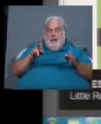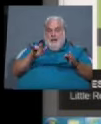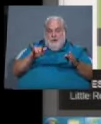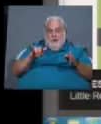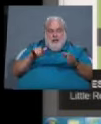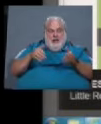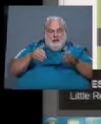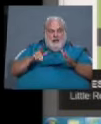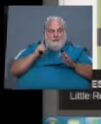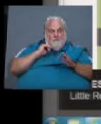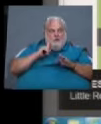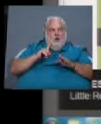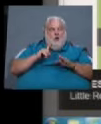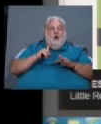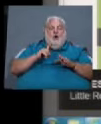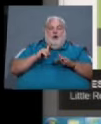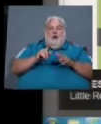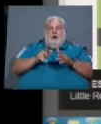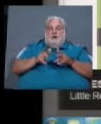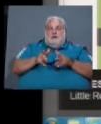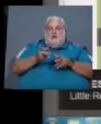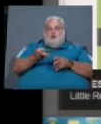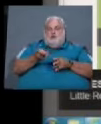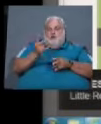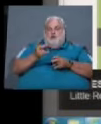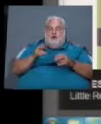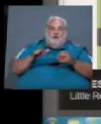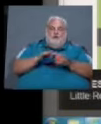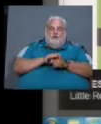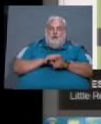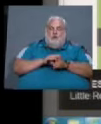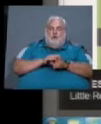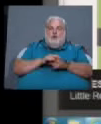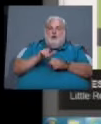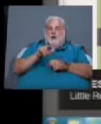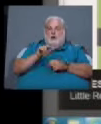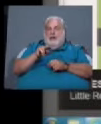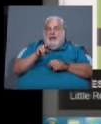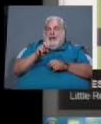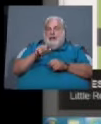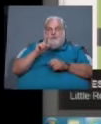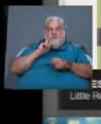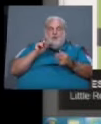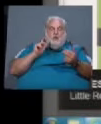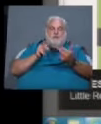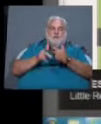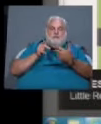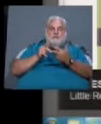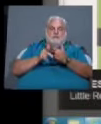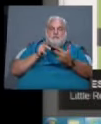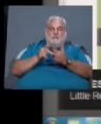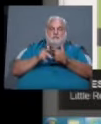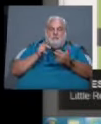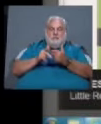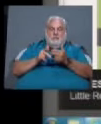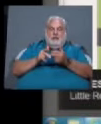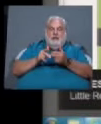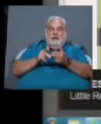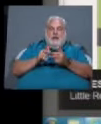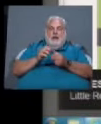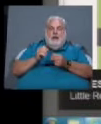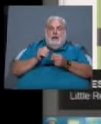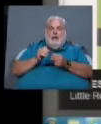queuing and still provide two full lanes of vehicle movements north and south on Battery Street as well as on